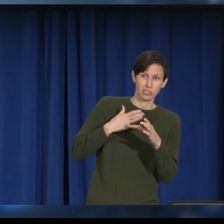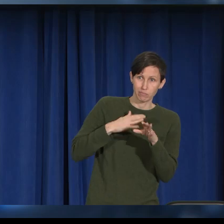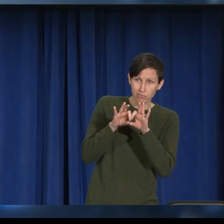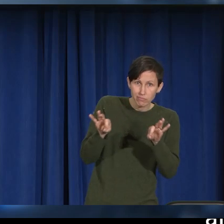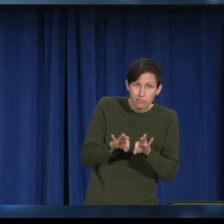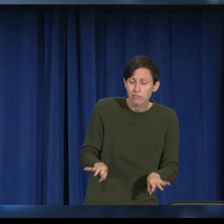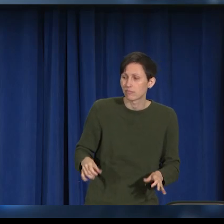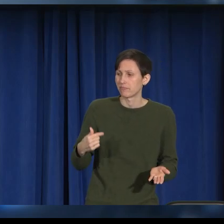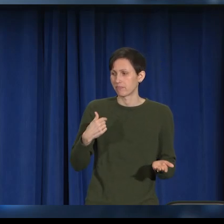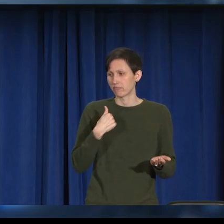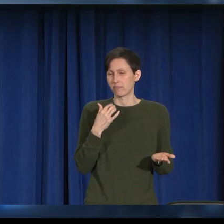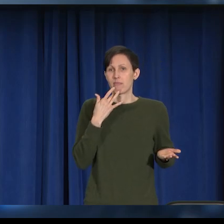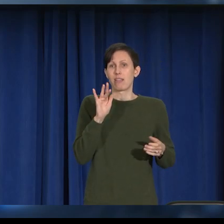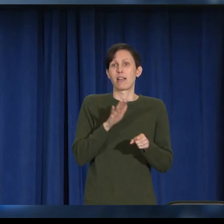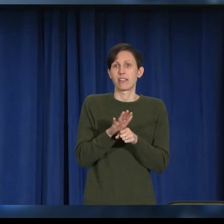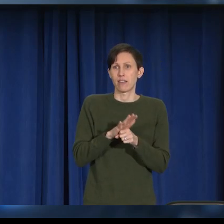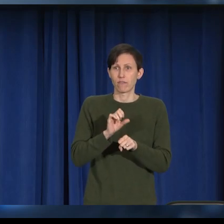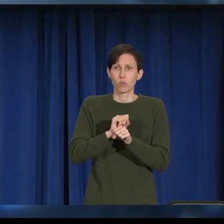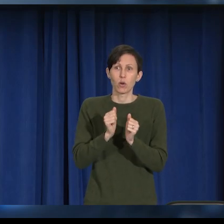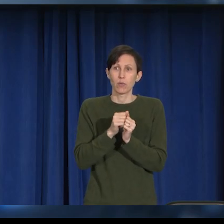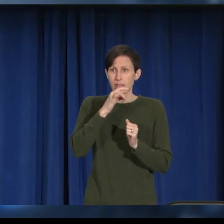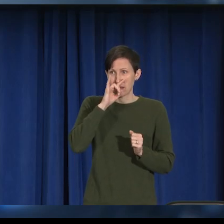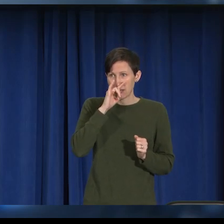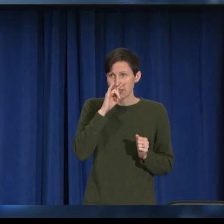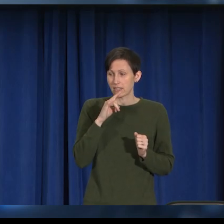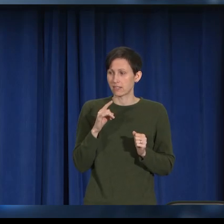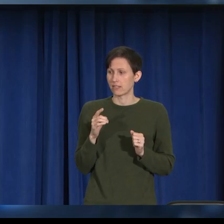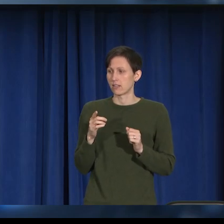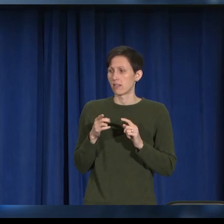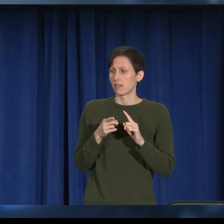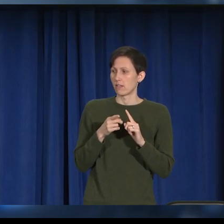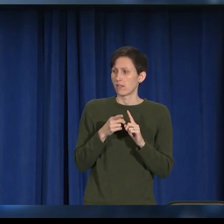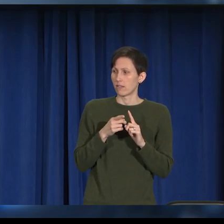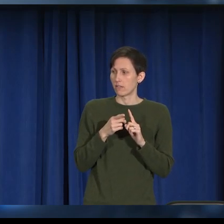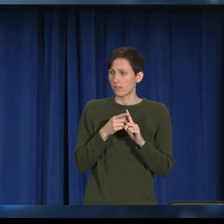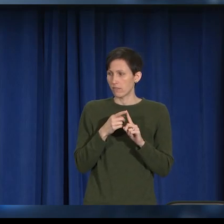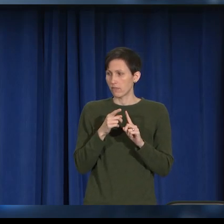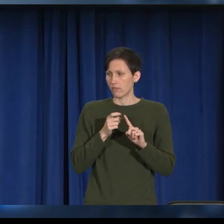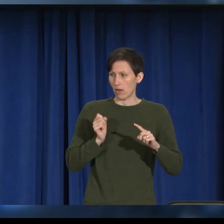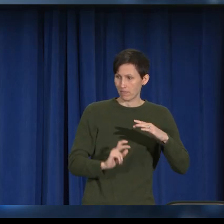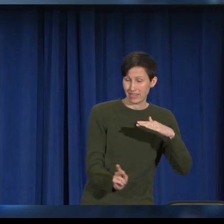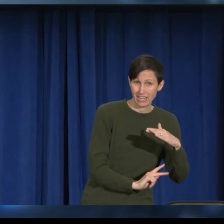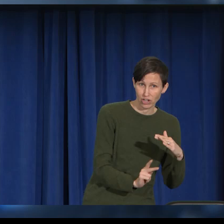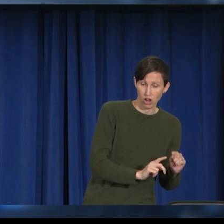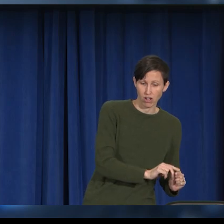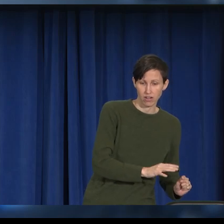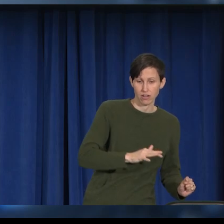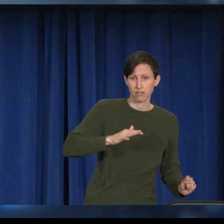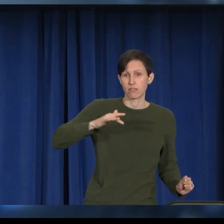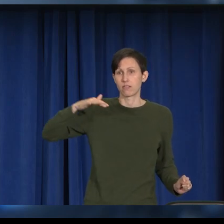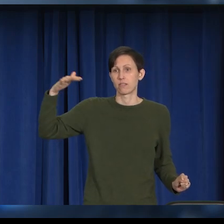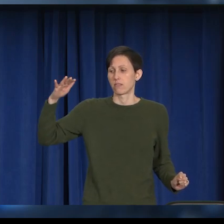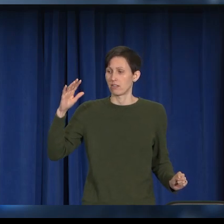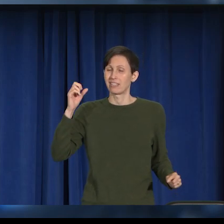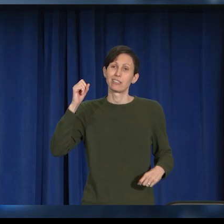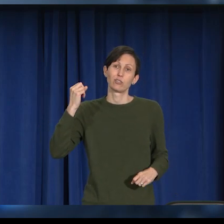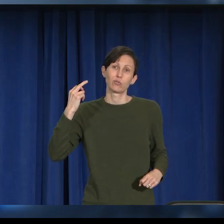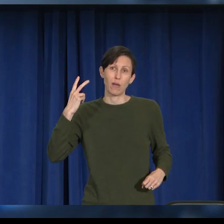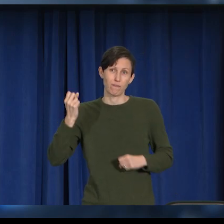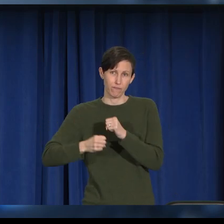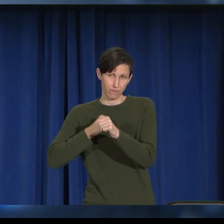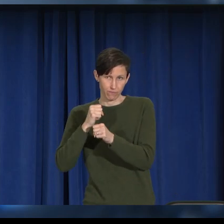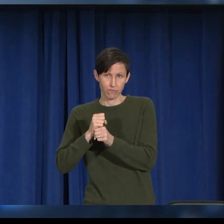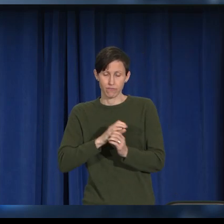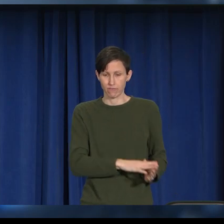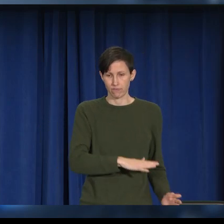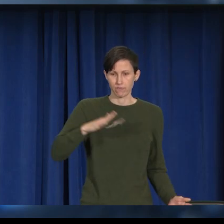I have been lucky enough to work with kids right from foundation or at that kindergarten through to year 12, and